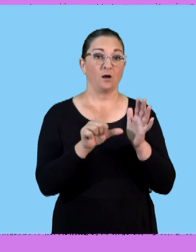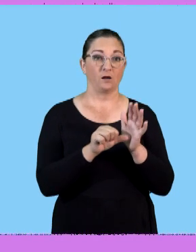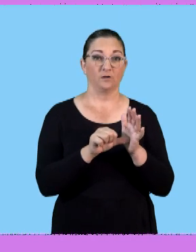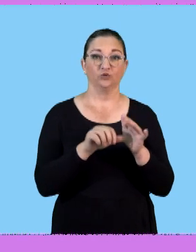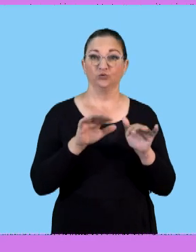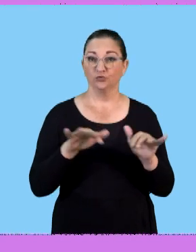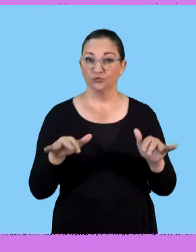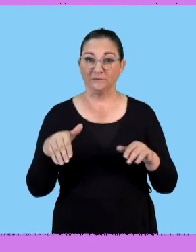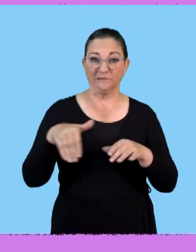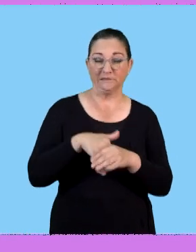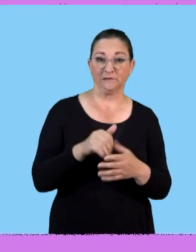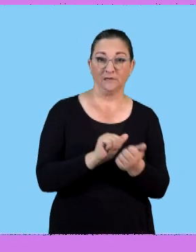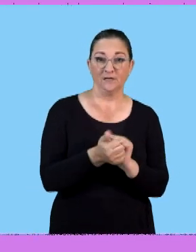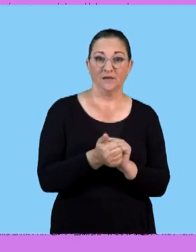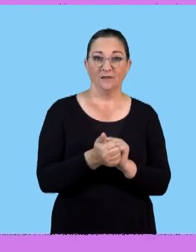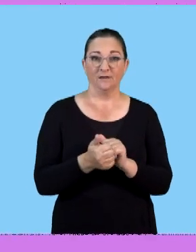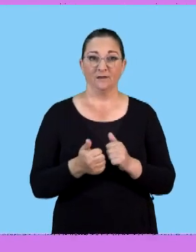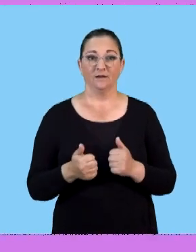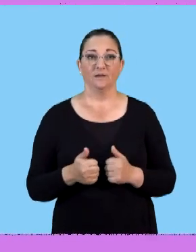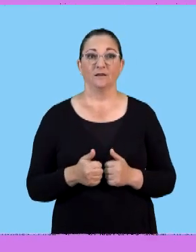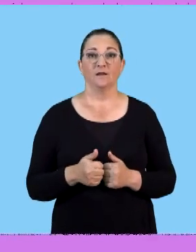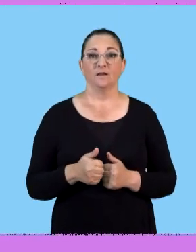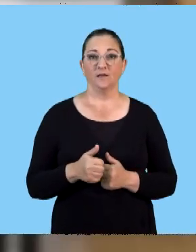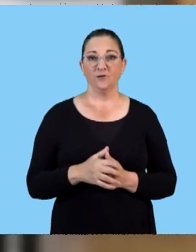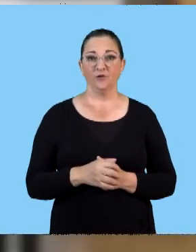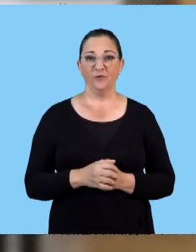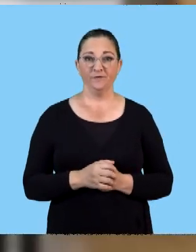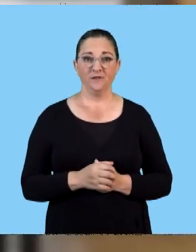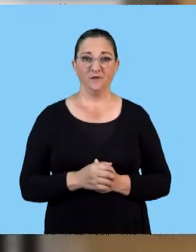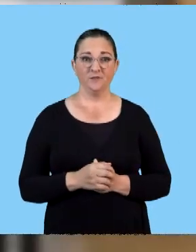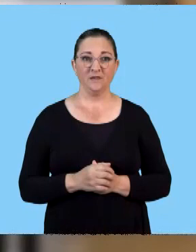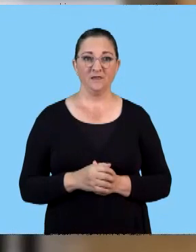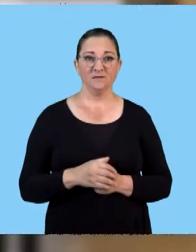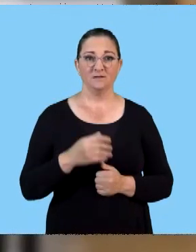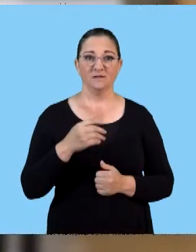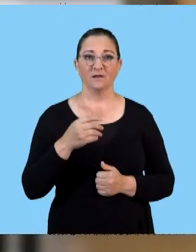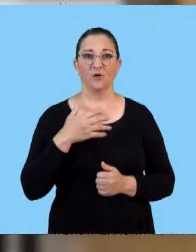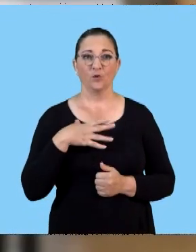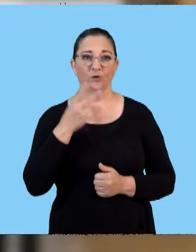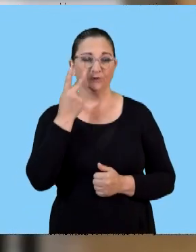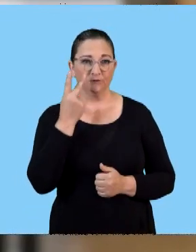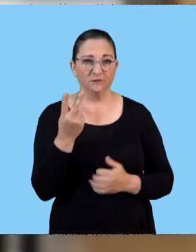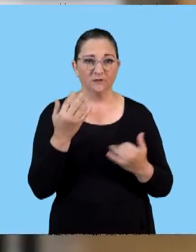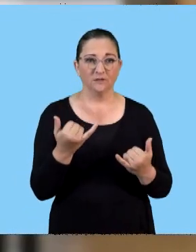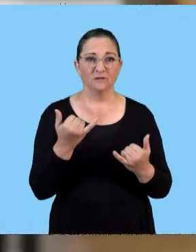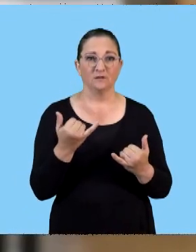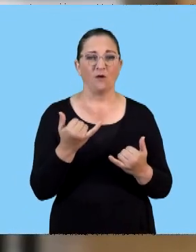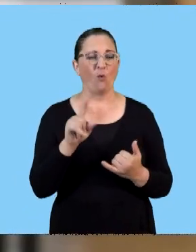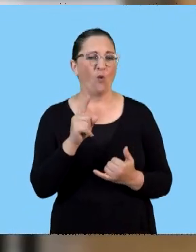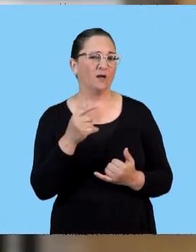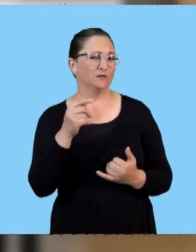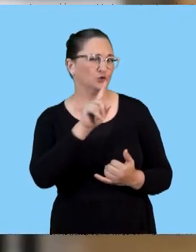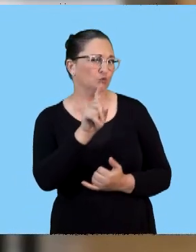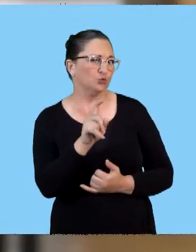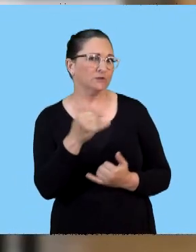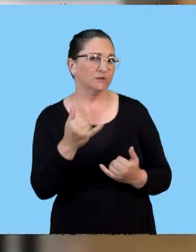children to participate in sports. Guys, level 4 question, we would like to know your opinion, how you reason and reflect about